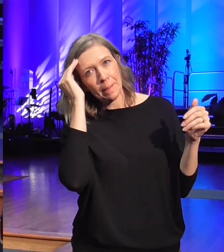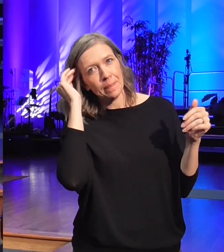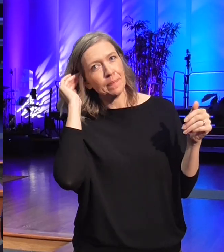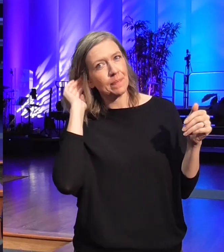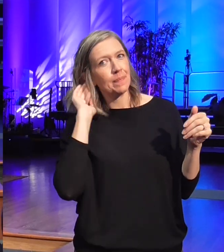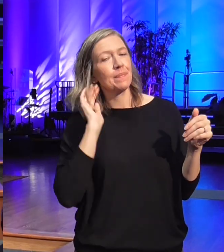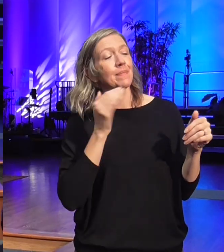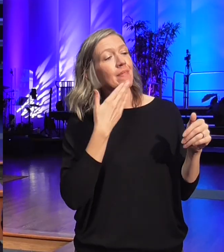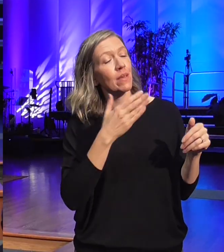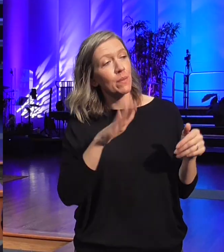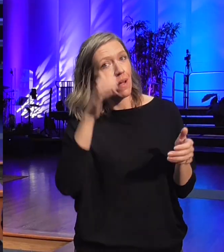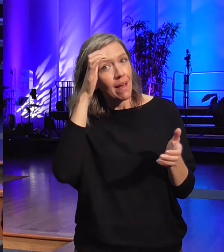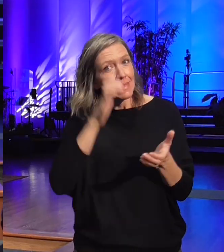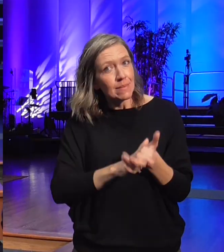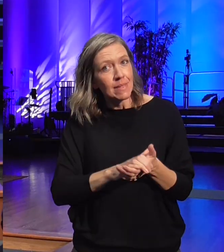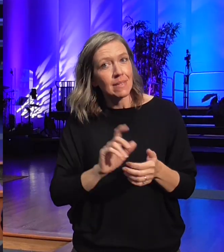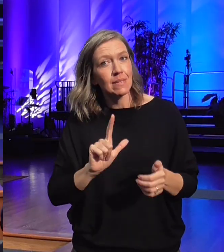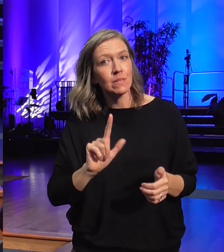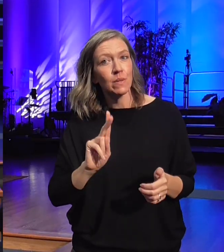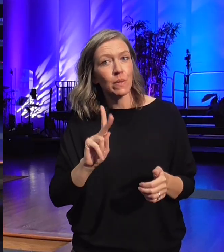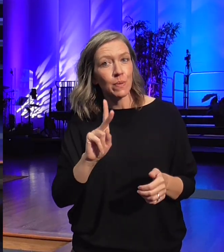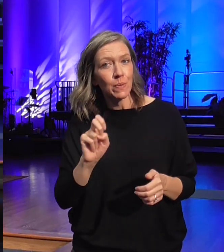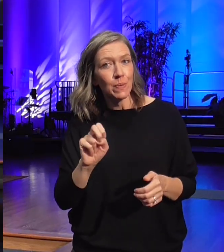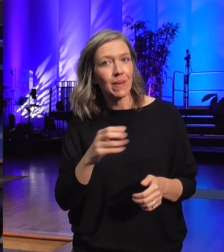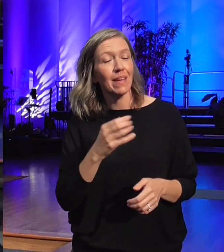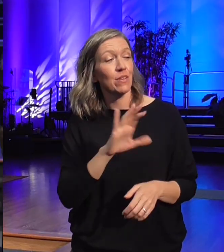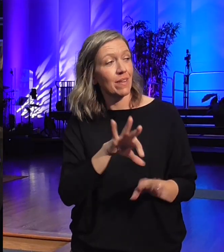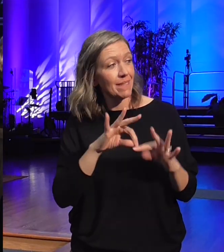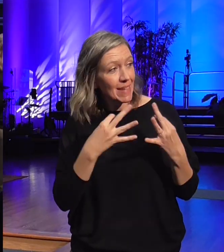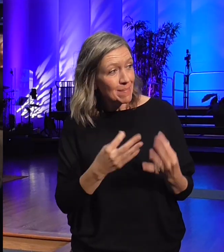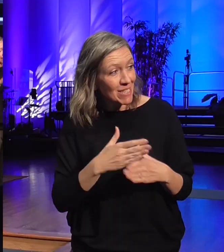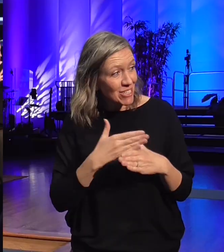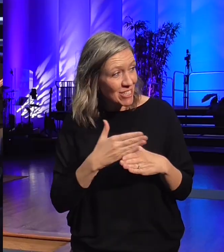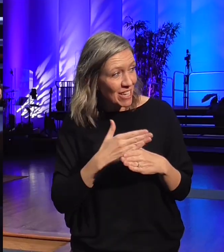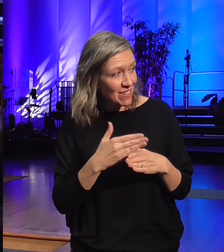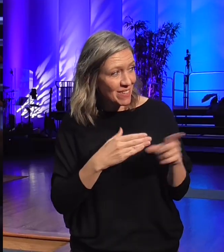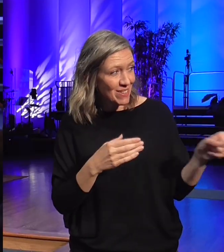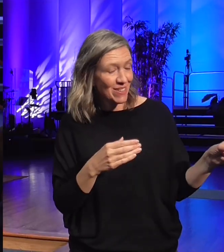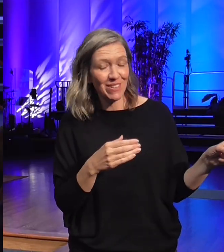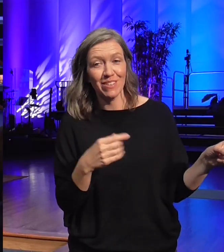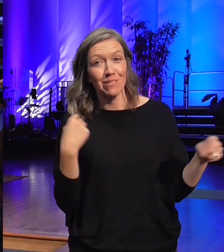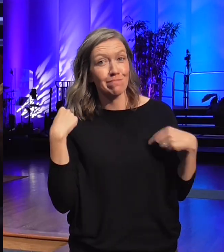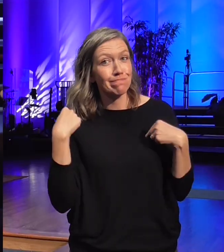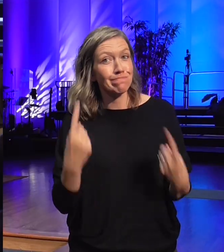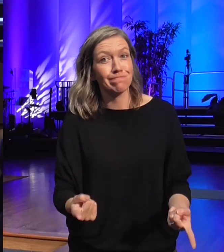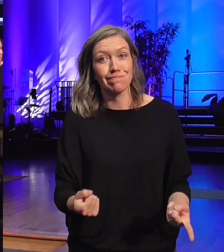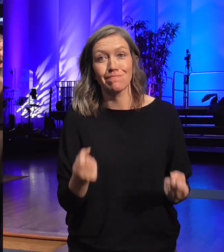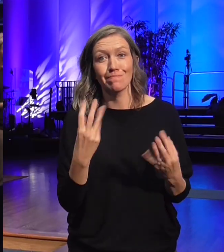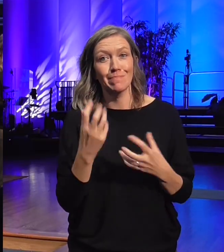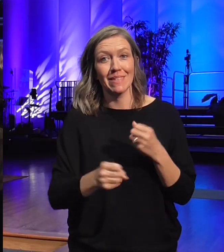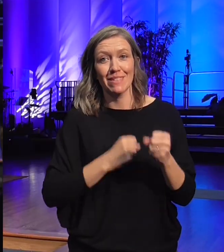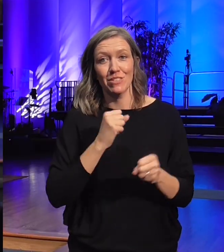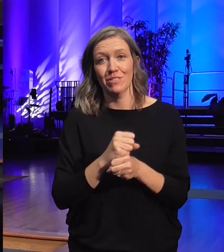Thank you to her husband, Luke, and to her family for sharing her with us in this incredible way for so many